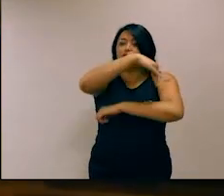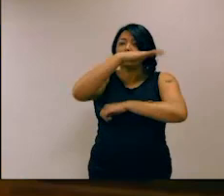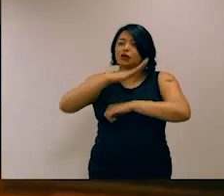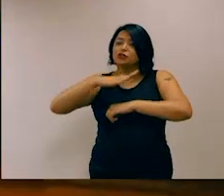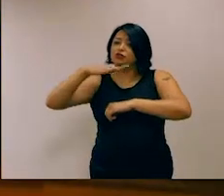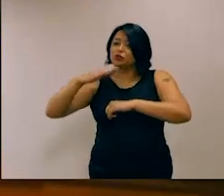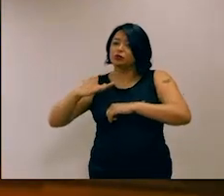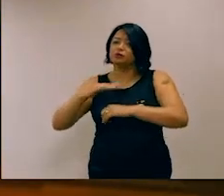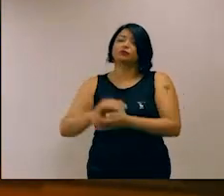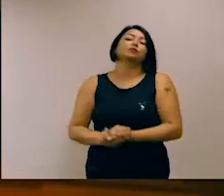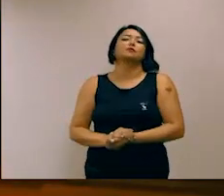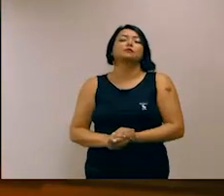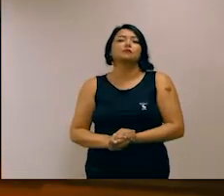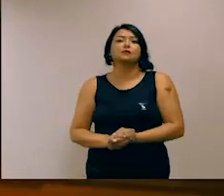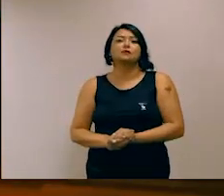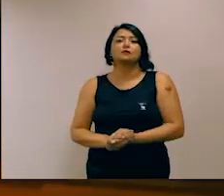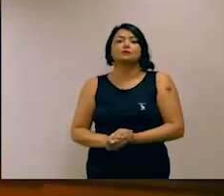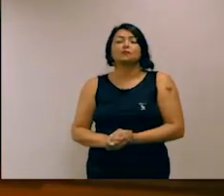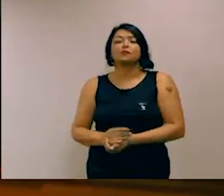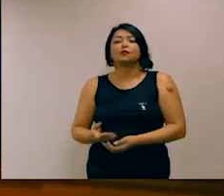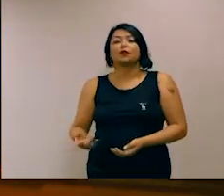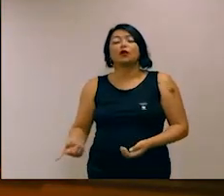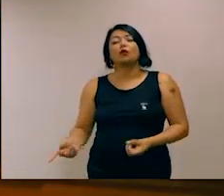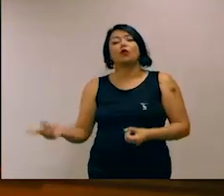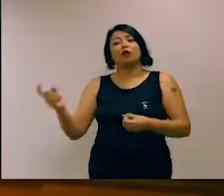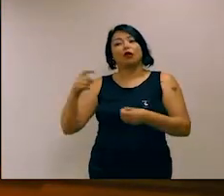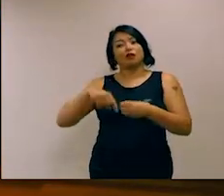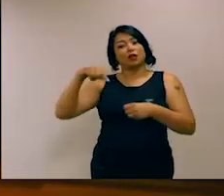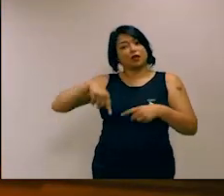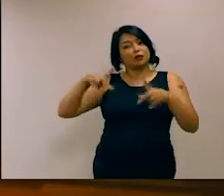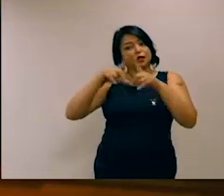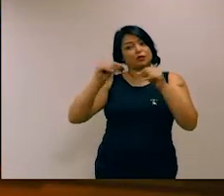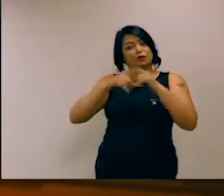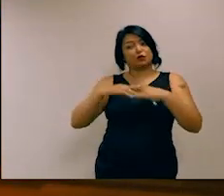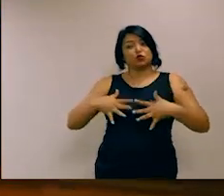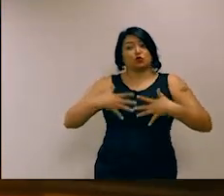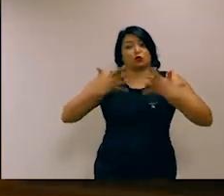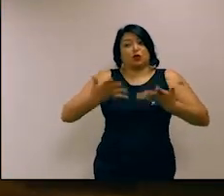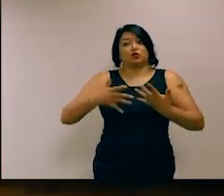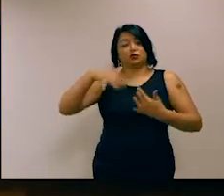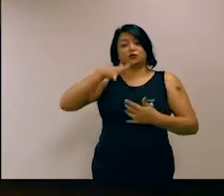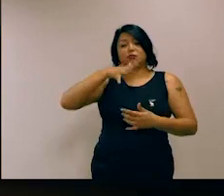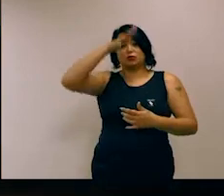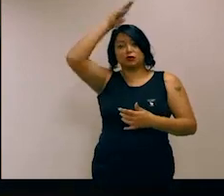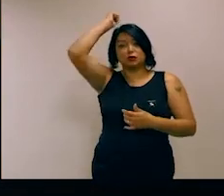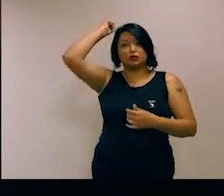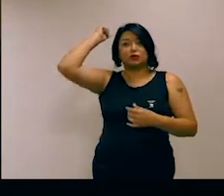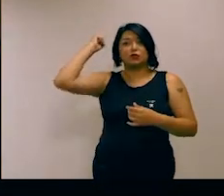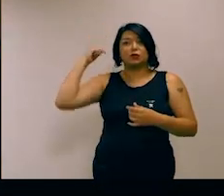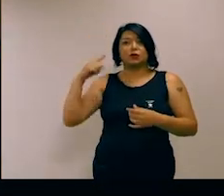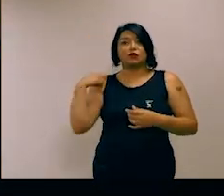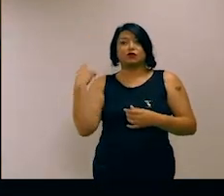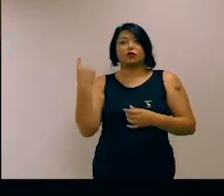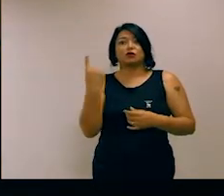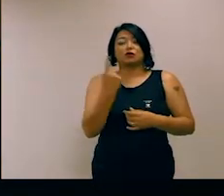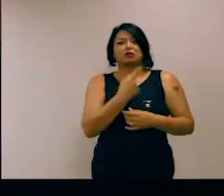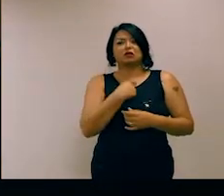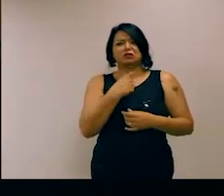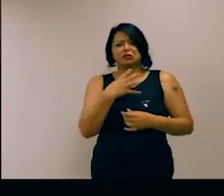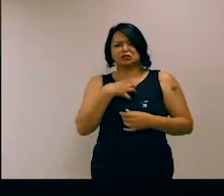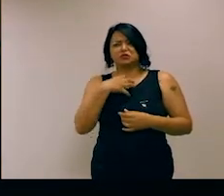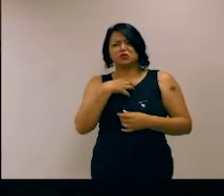of the processes. And so yesterday and the day before yesterday, we were surprised with a